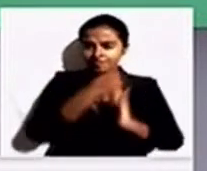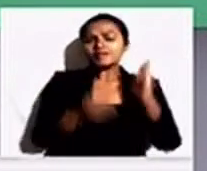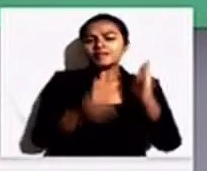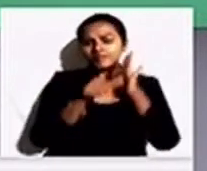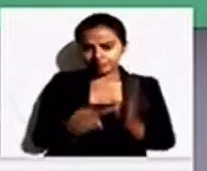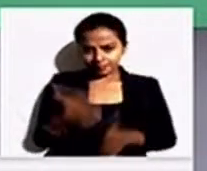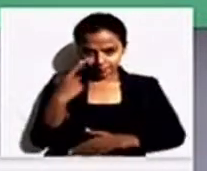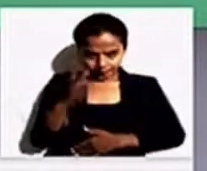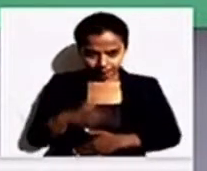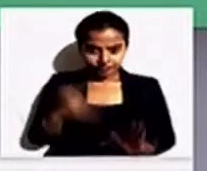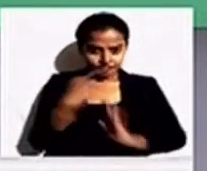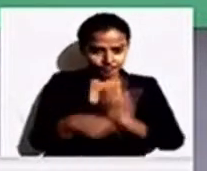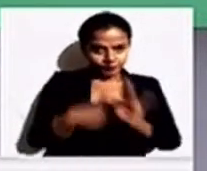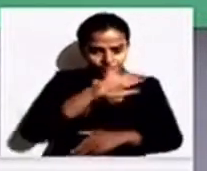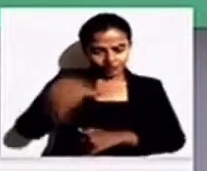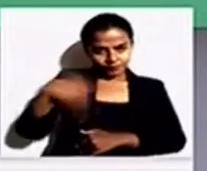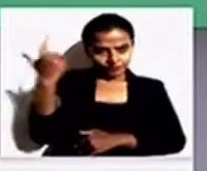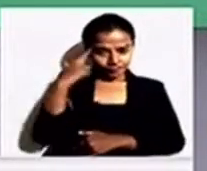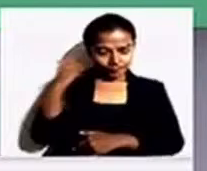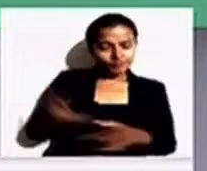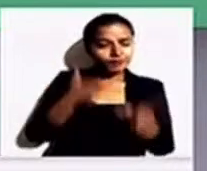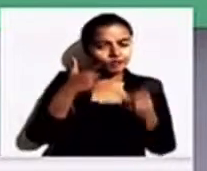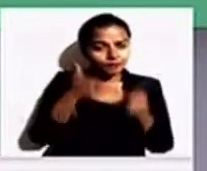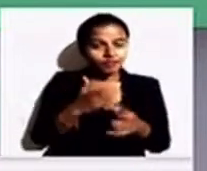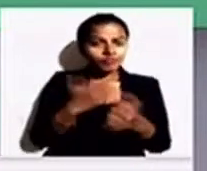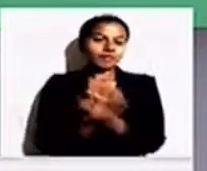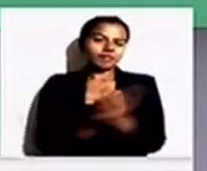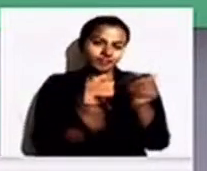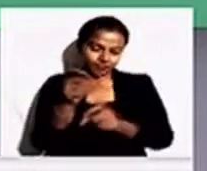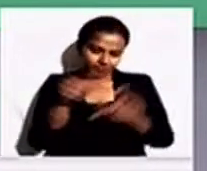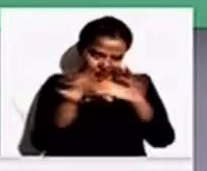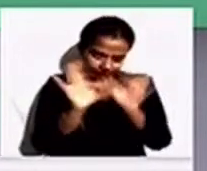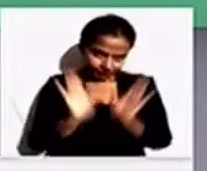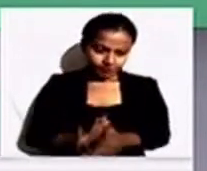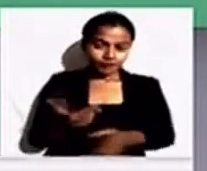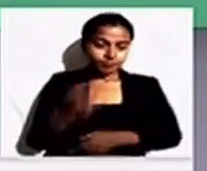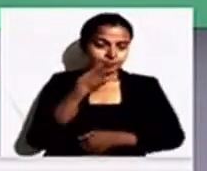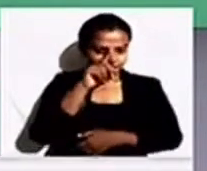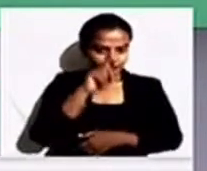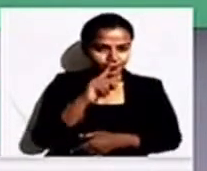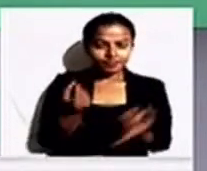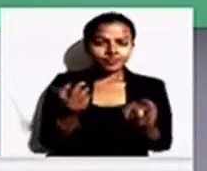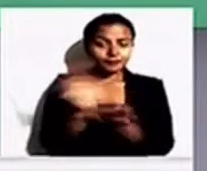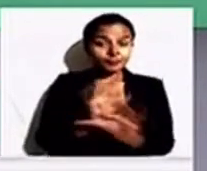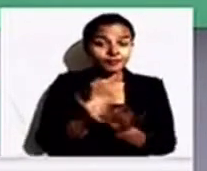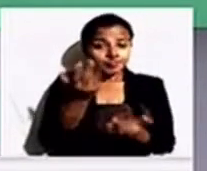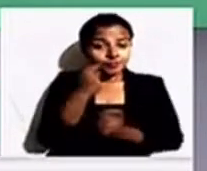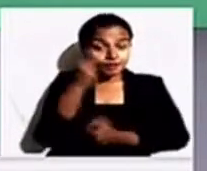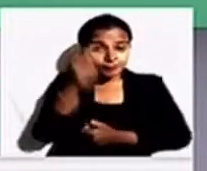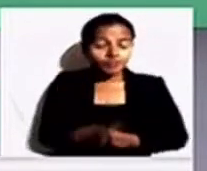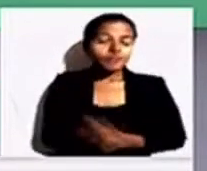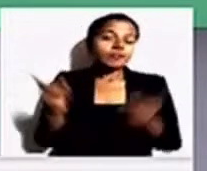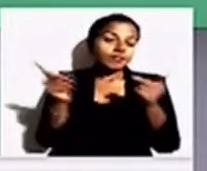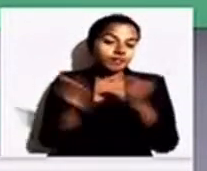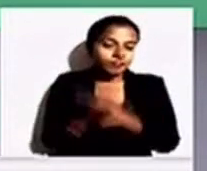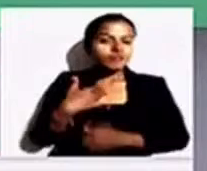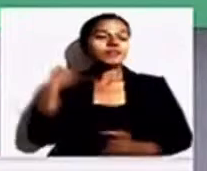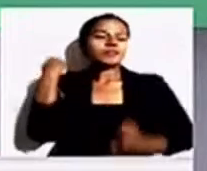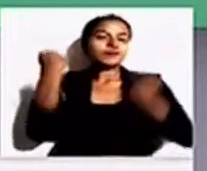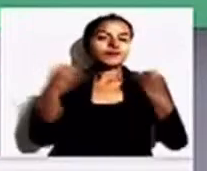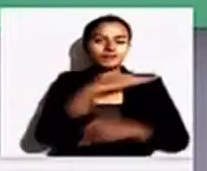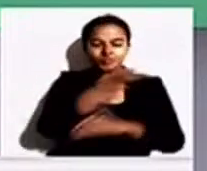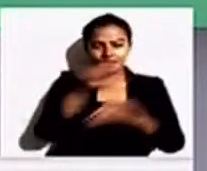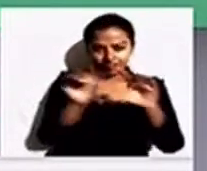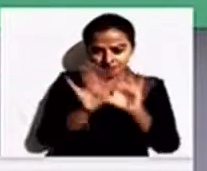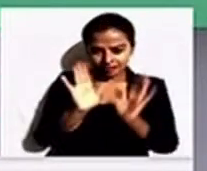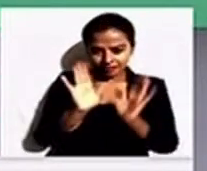opening gunfire at prisoners for requesting PCR tests and harshly treating prisoners, the international community will get a bad impression of the government's